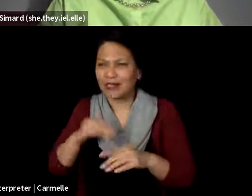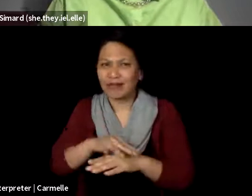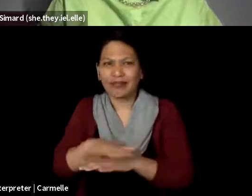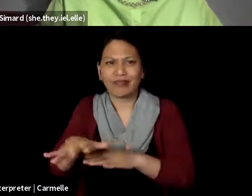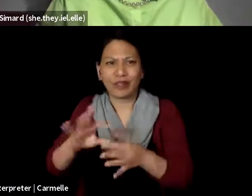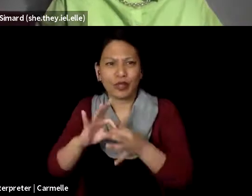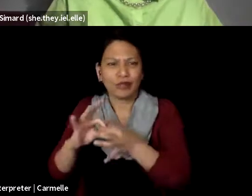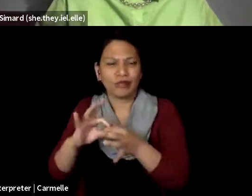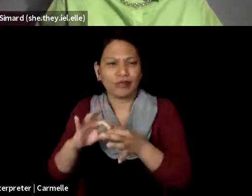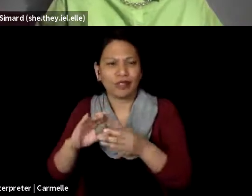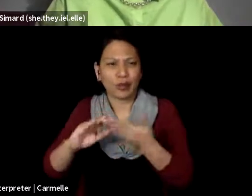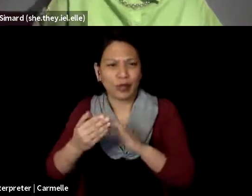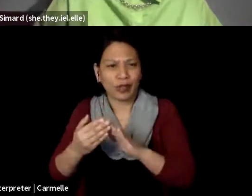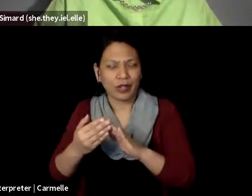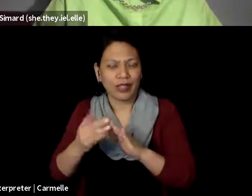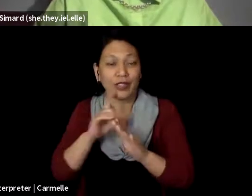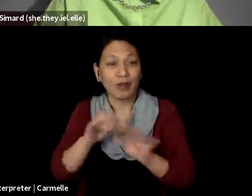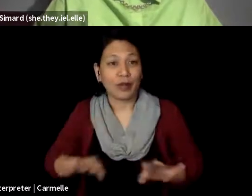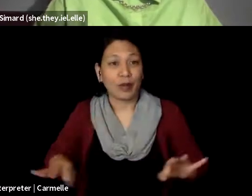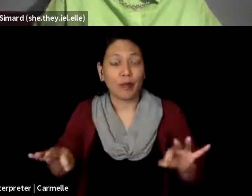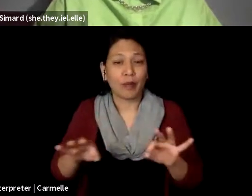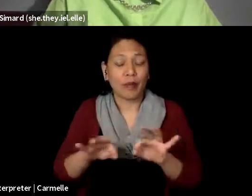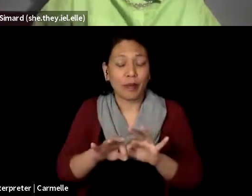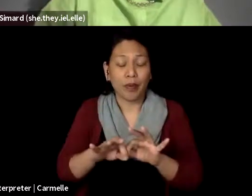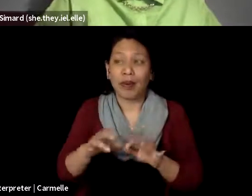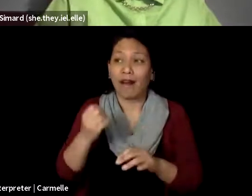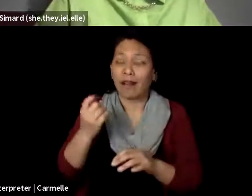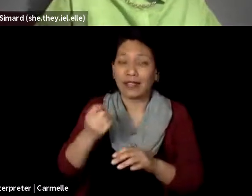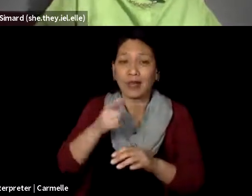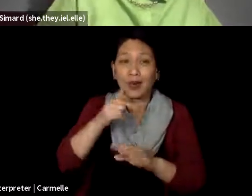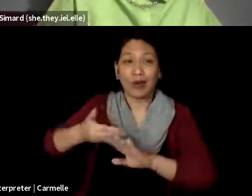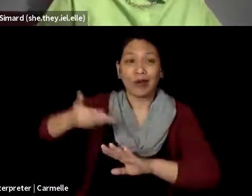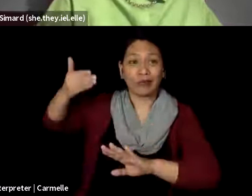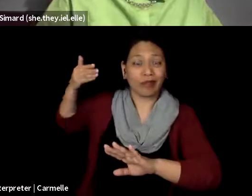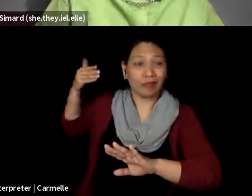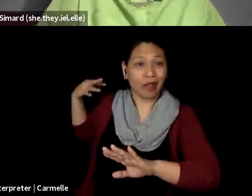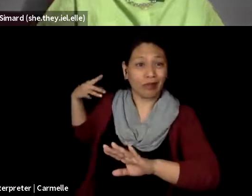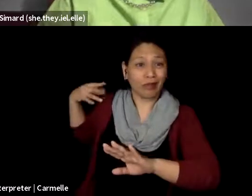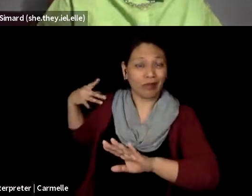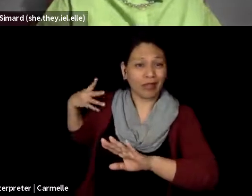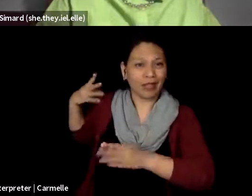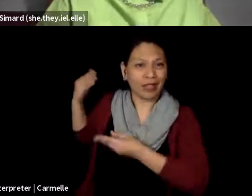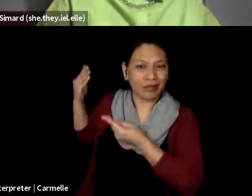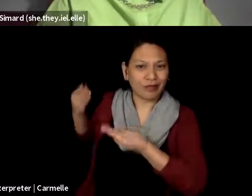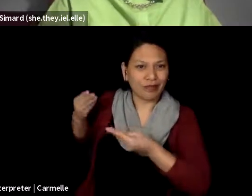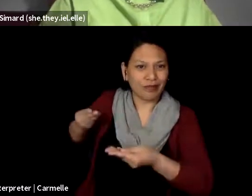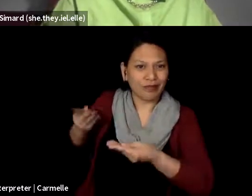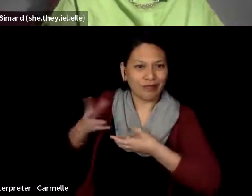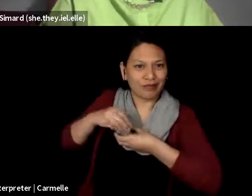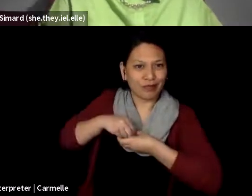really important, to understand that our ancestors move with us and follow us around.